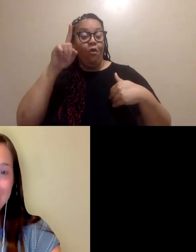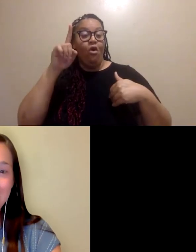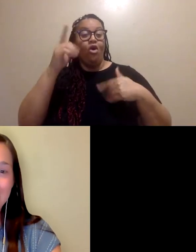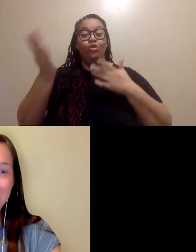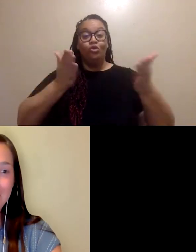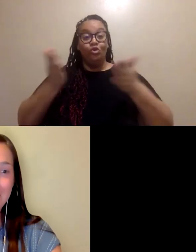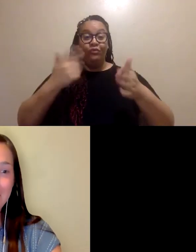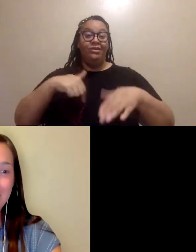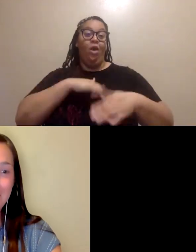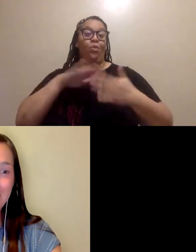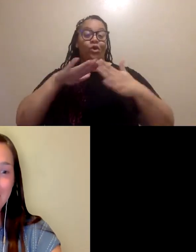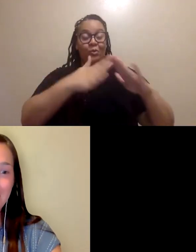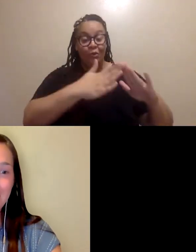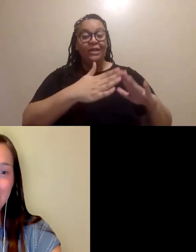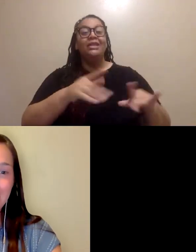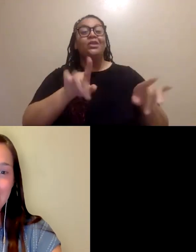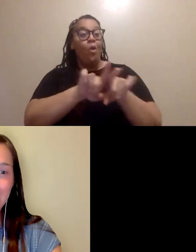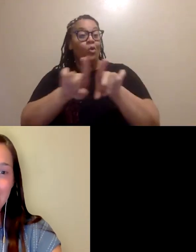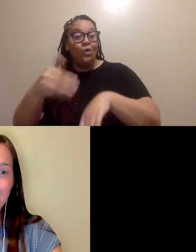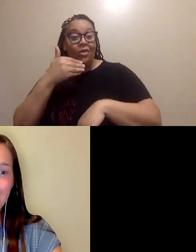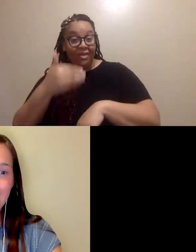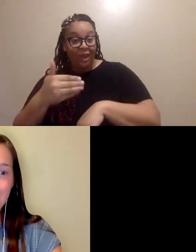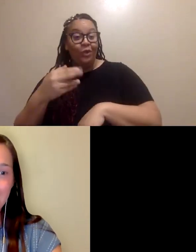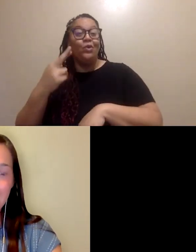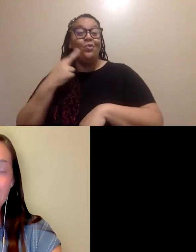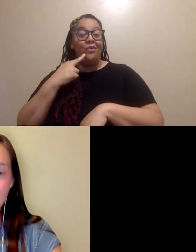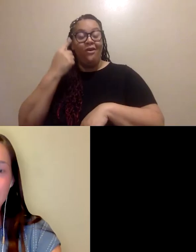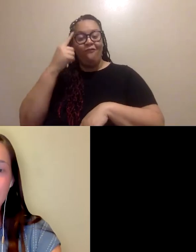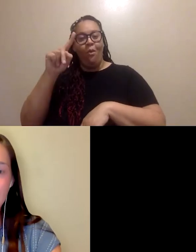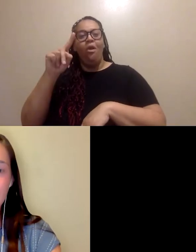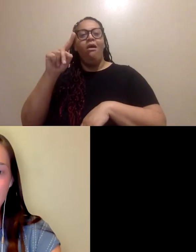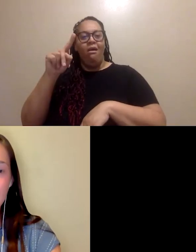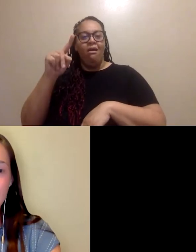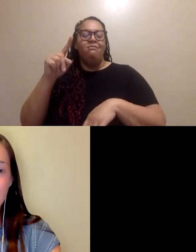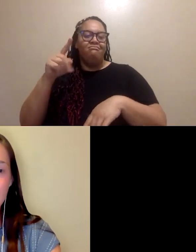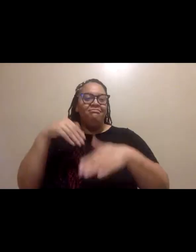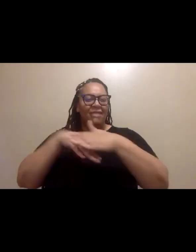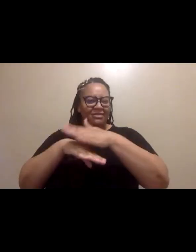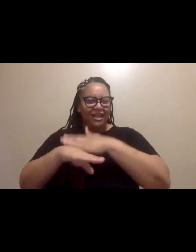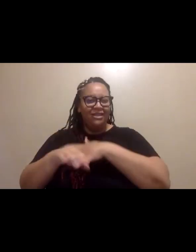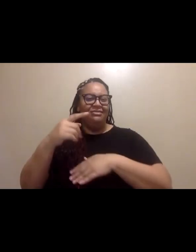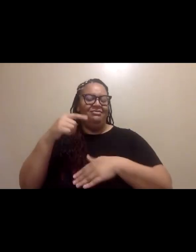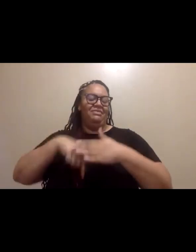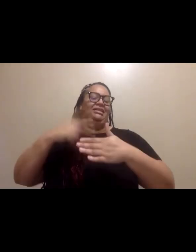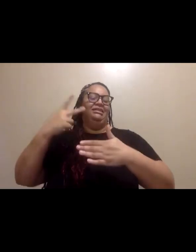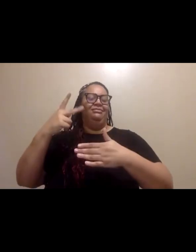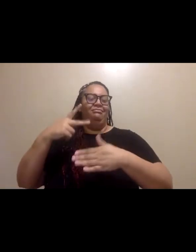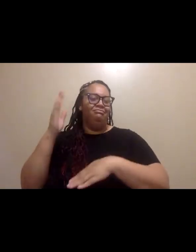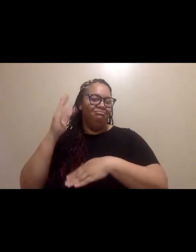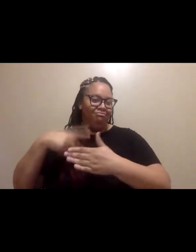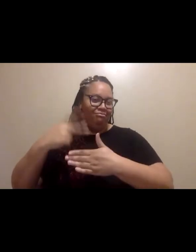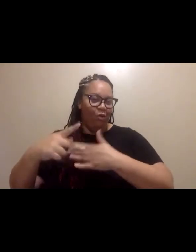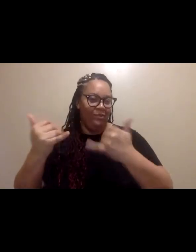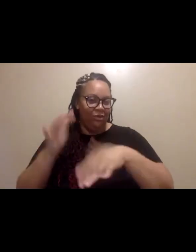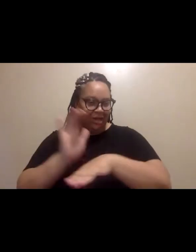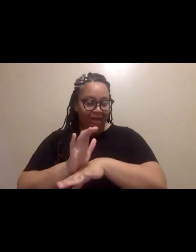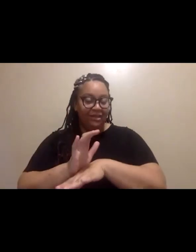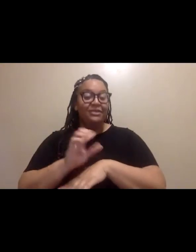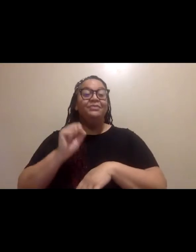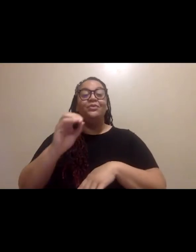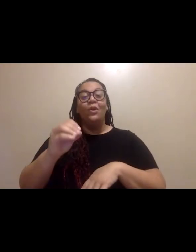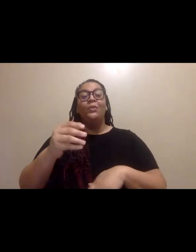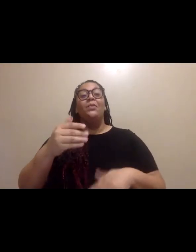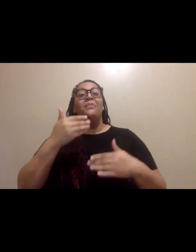for helping this to be more accessible than it would be without you. So welcome, everyone, and good evening.